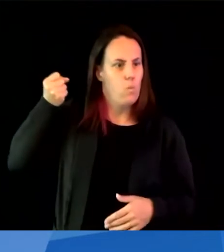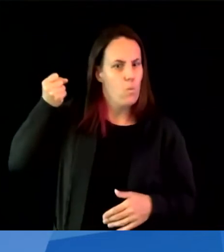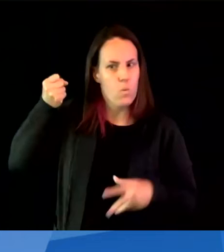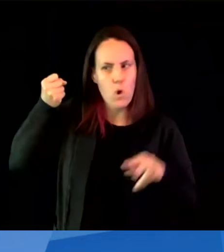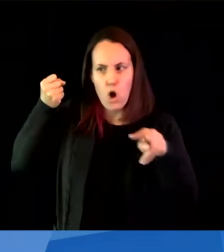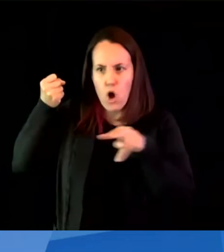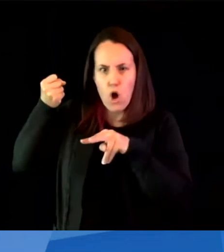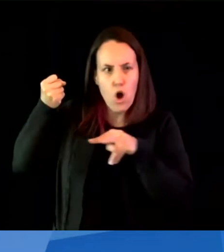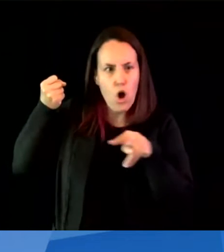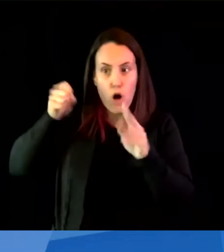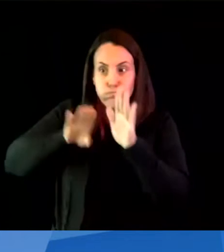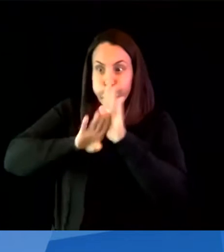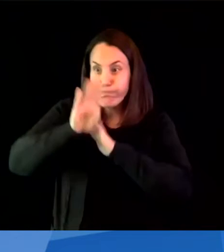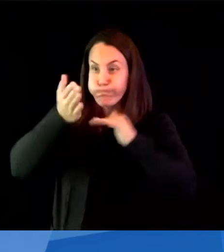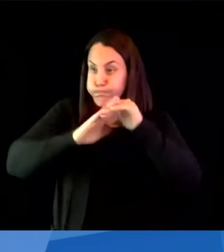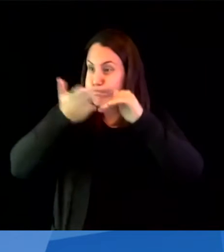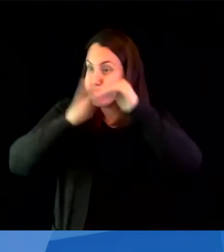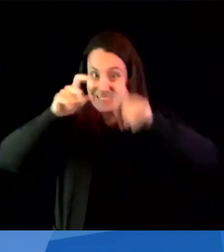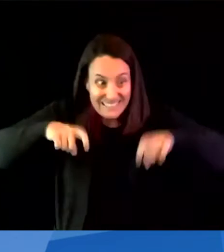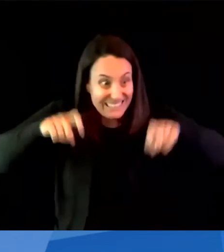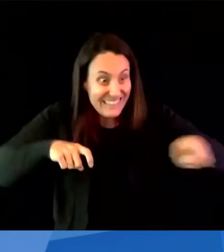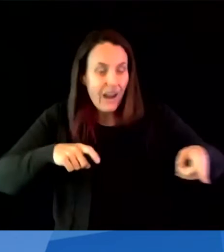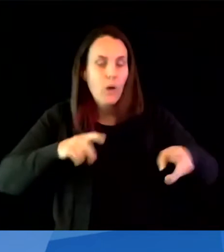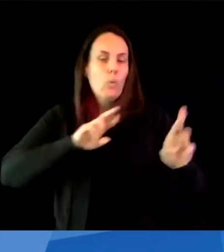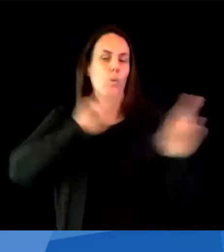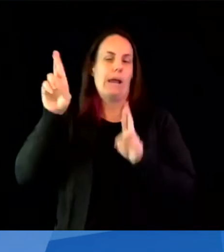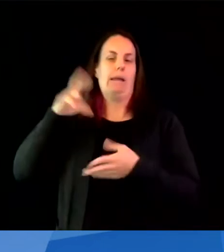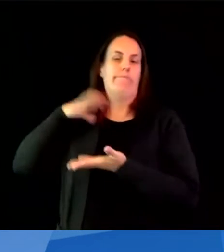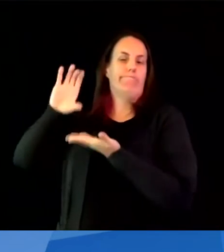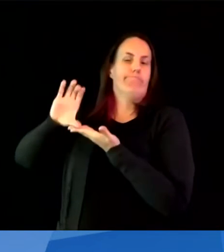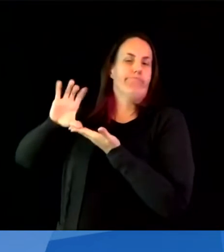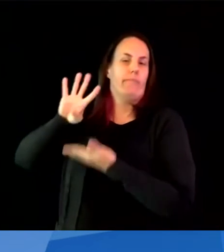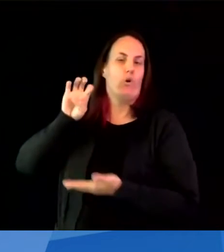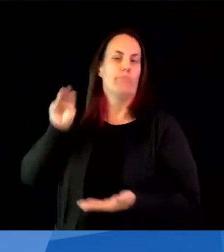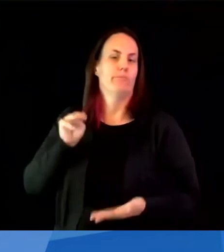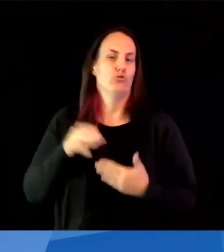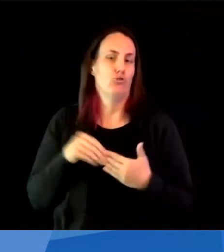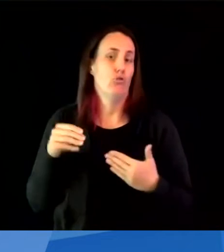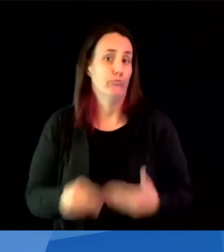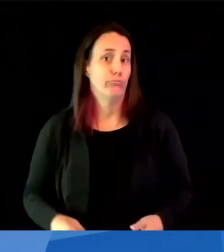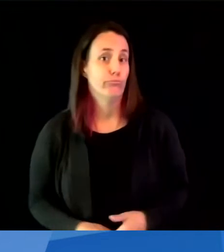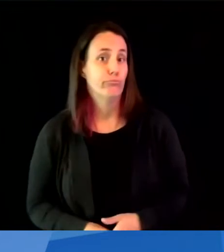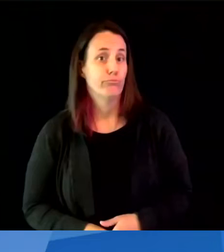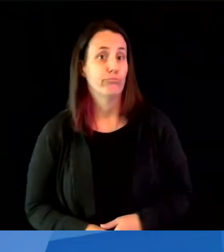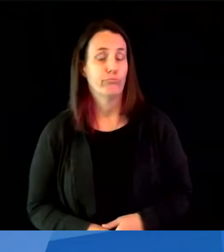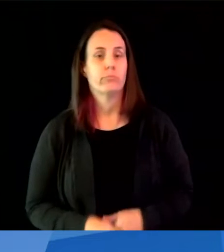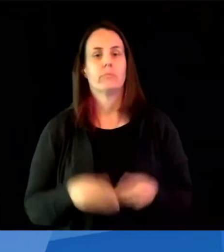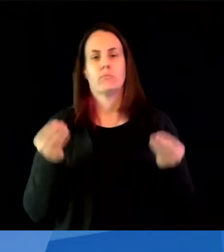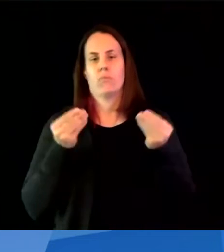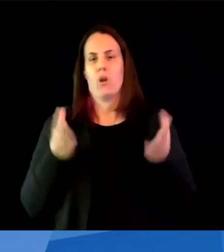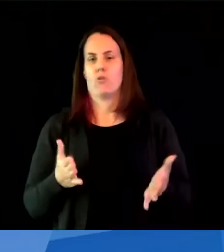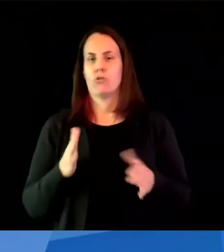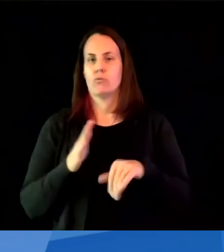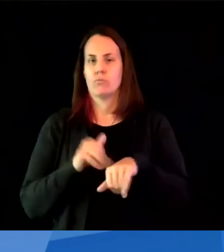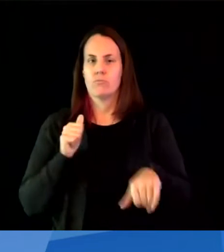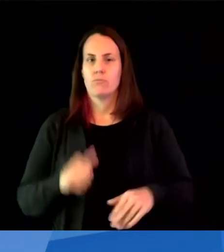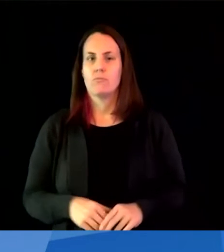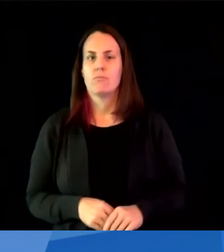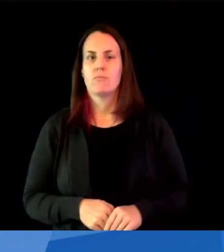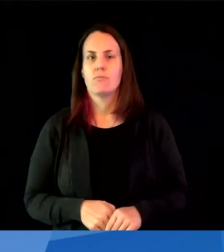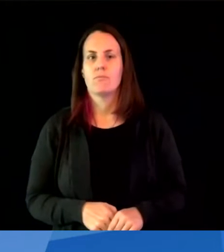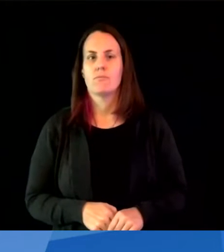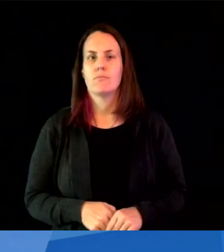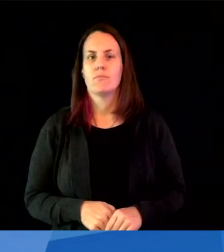Thank you. The next question goes to Dennis Potts from Advocate Aurora. Dennis Potts.